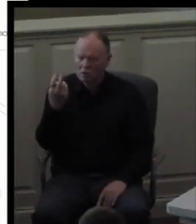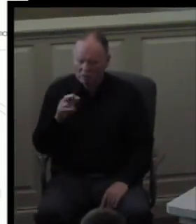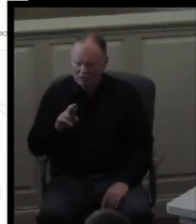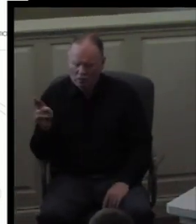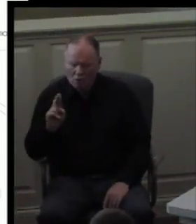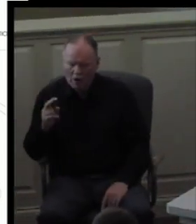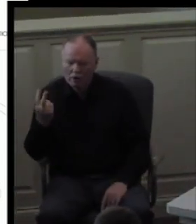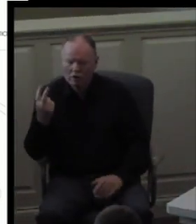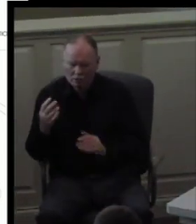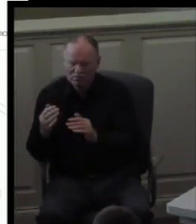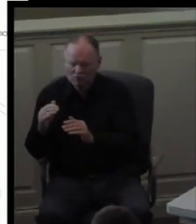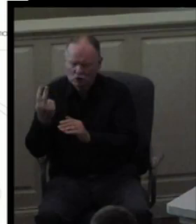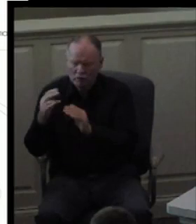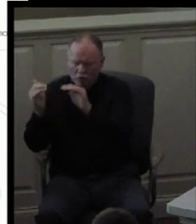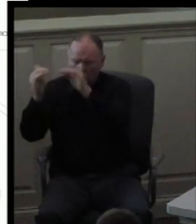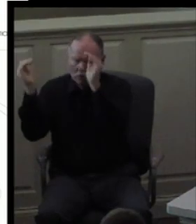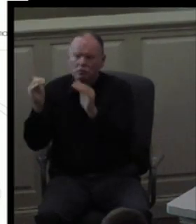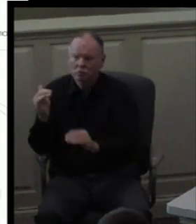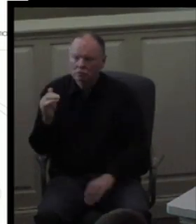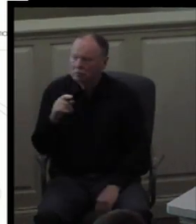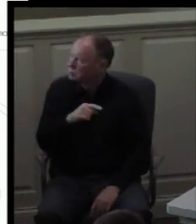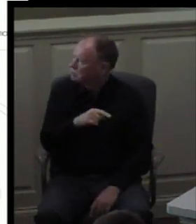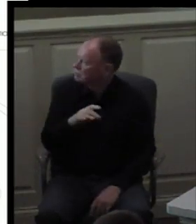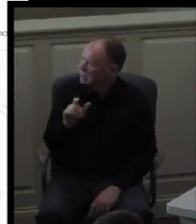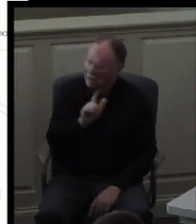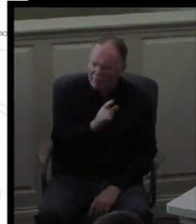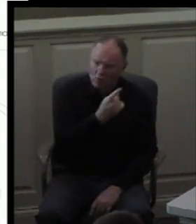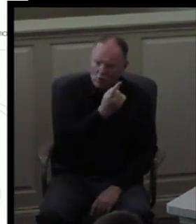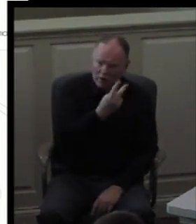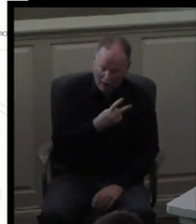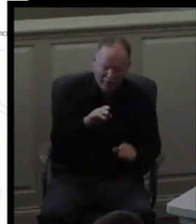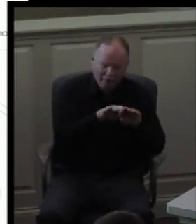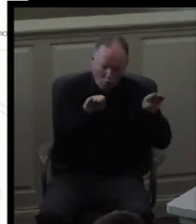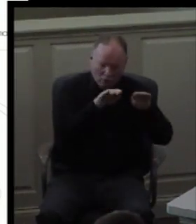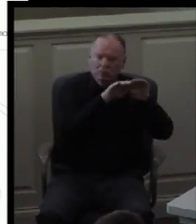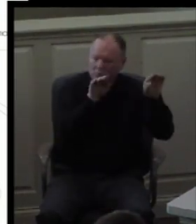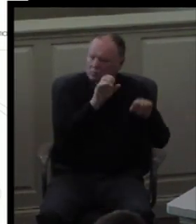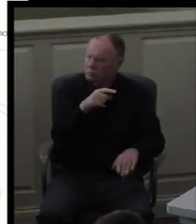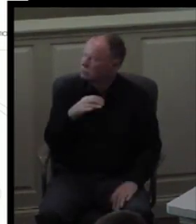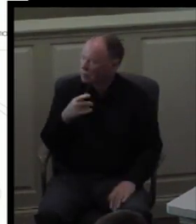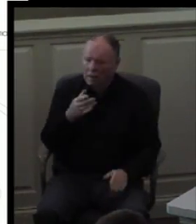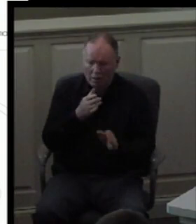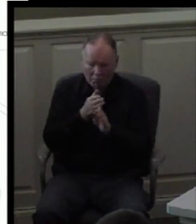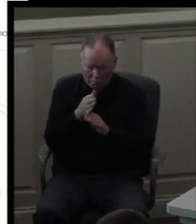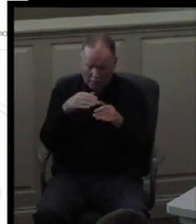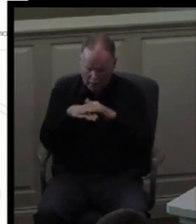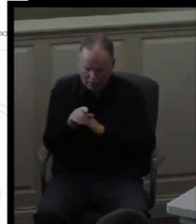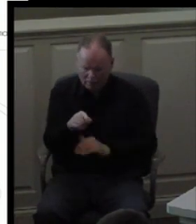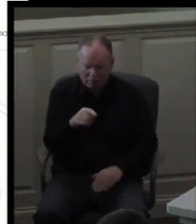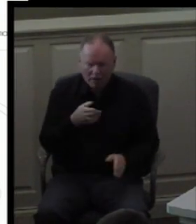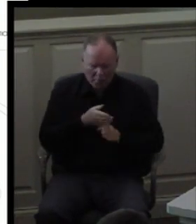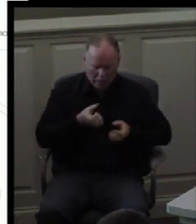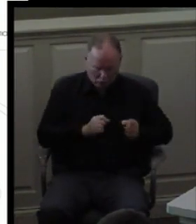stories, which results in a fairly compact design, which you'll see in the elevations. So here's the main entrance to the building down here off of Main